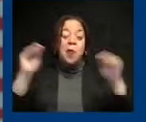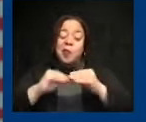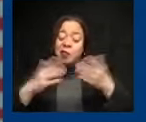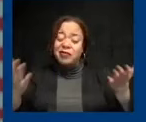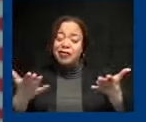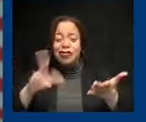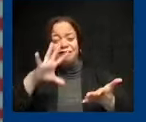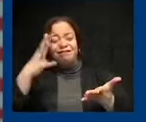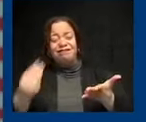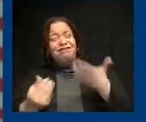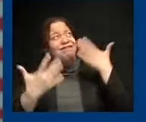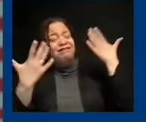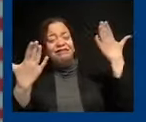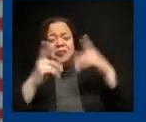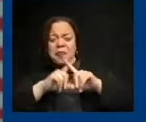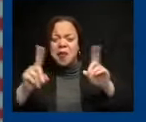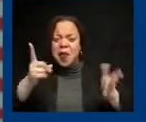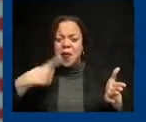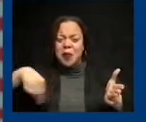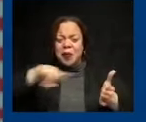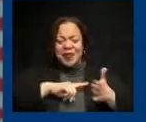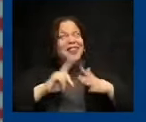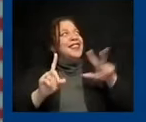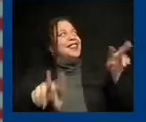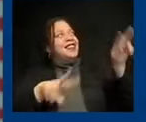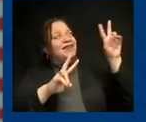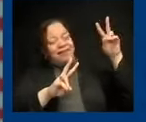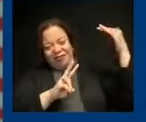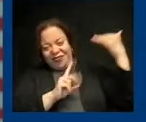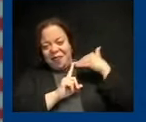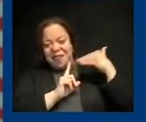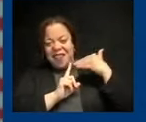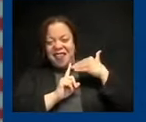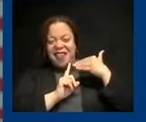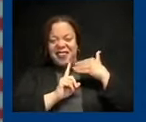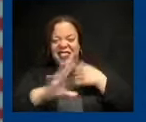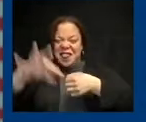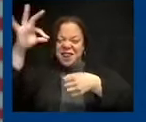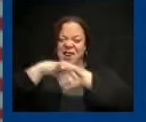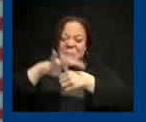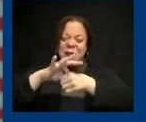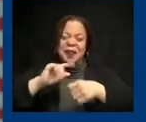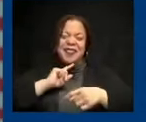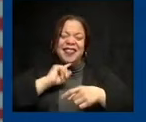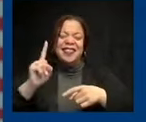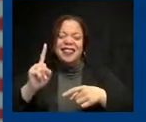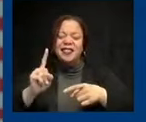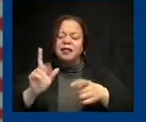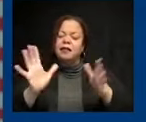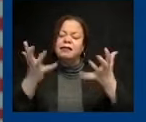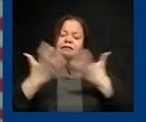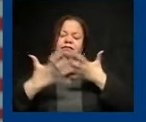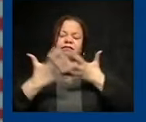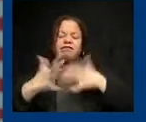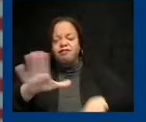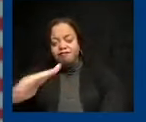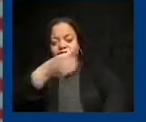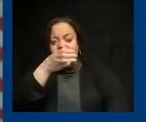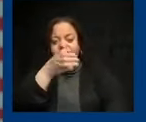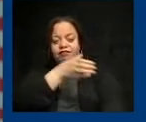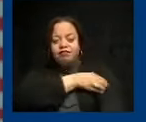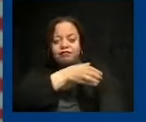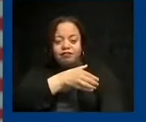the most powerful nonviolent tool that we have. And we will use every single